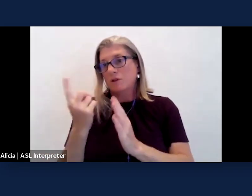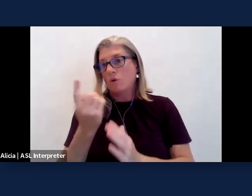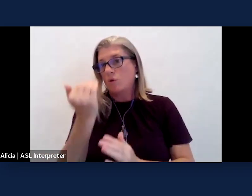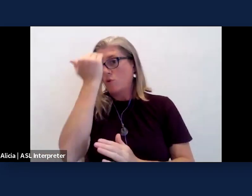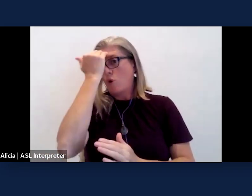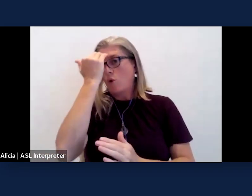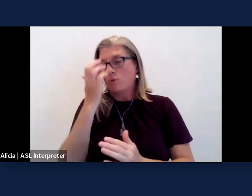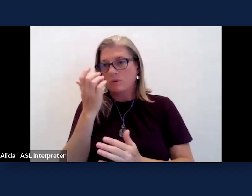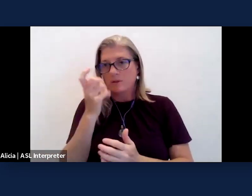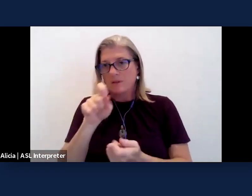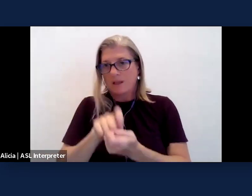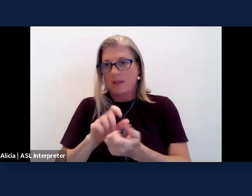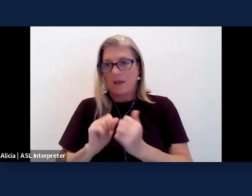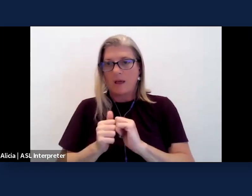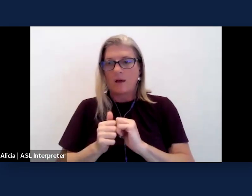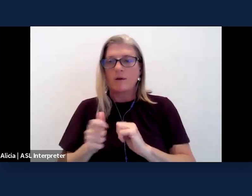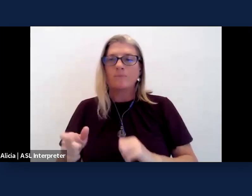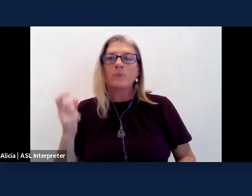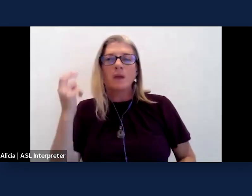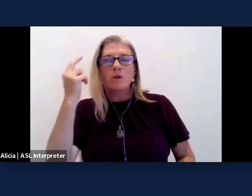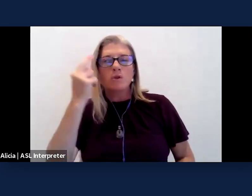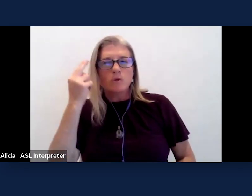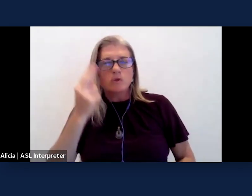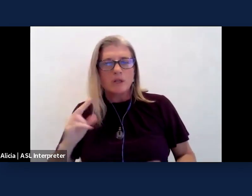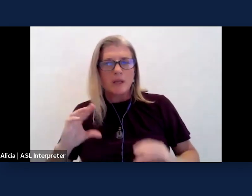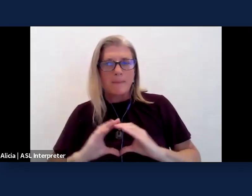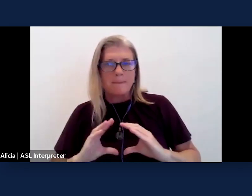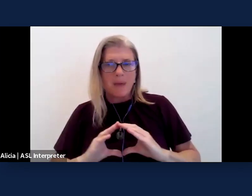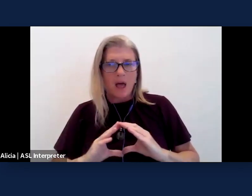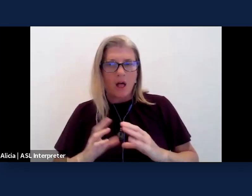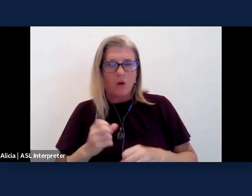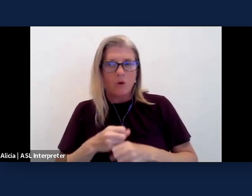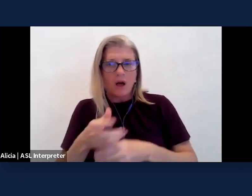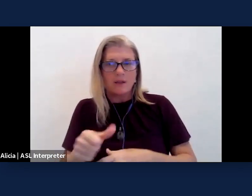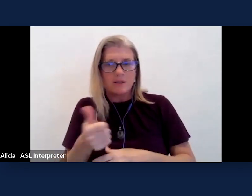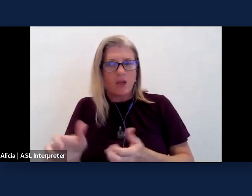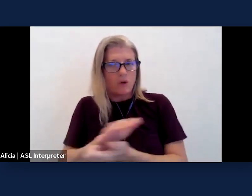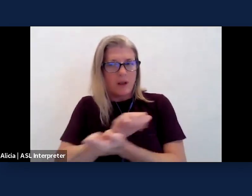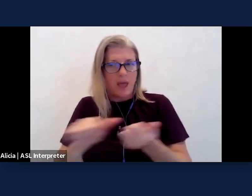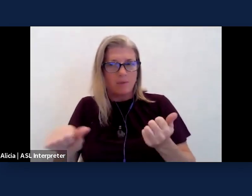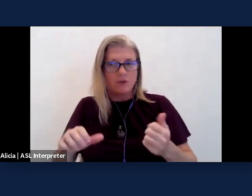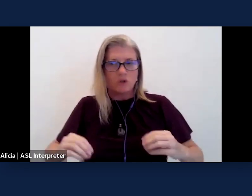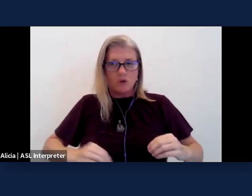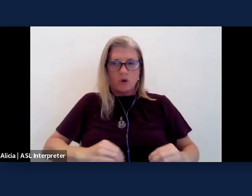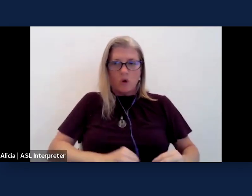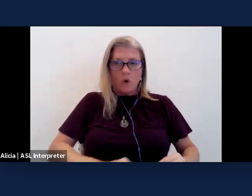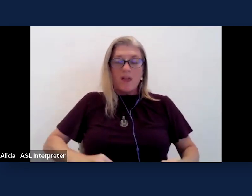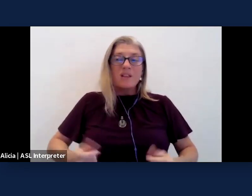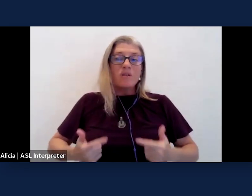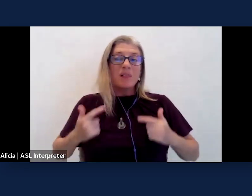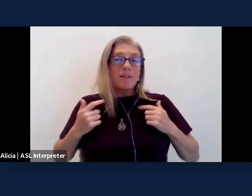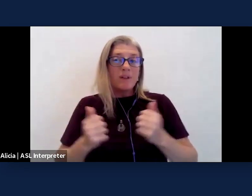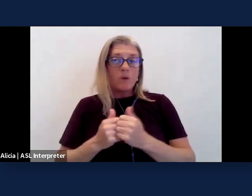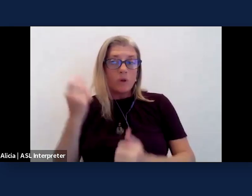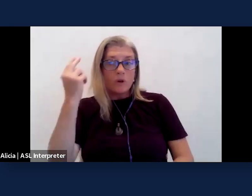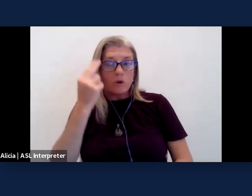72 years of neurogenic bowel and bladder cause damage to your organs? Say that again. Does living with neurogenic